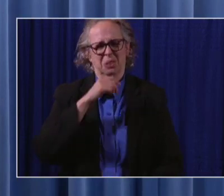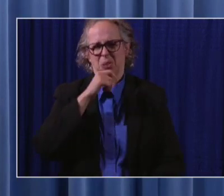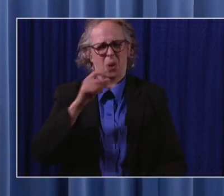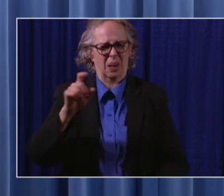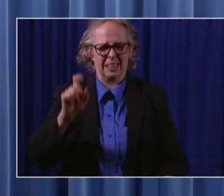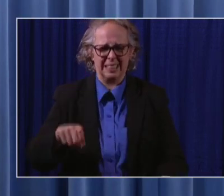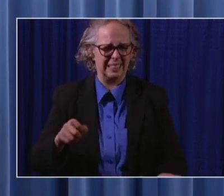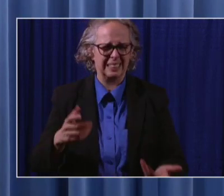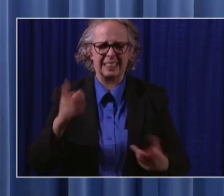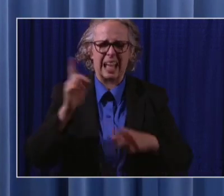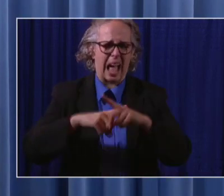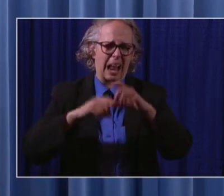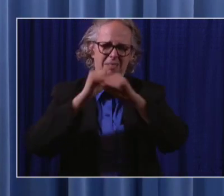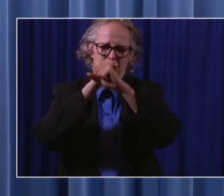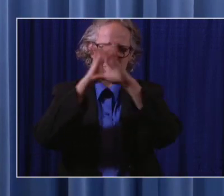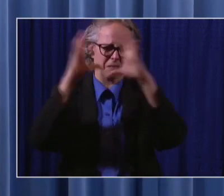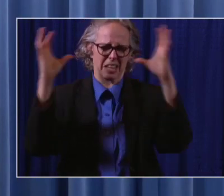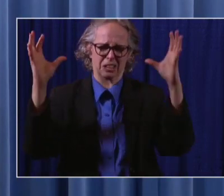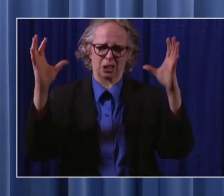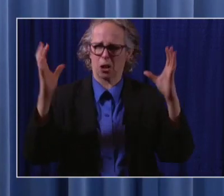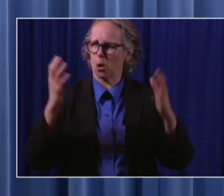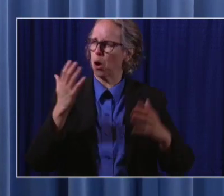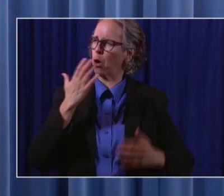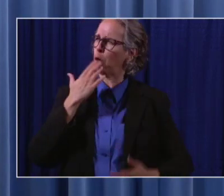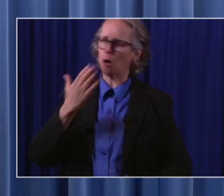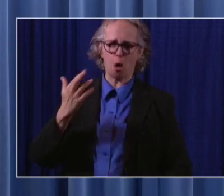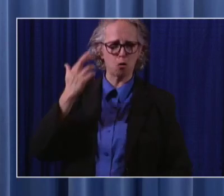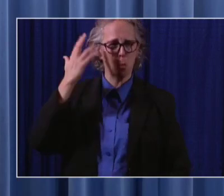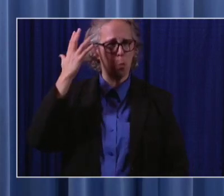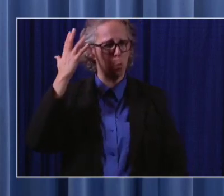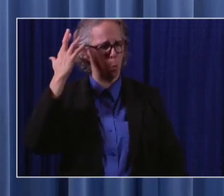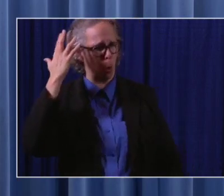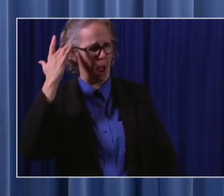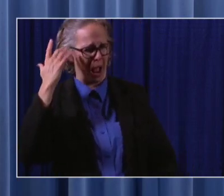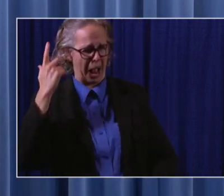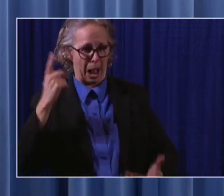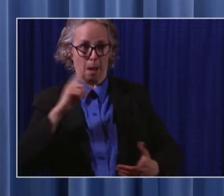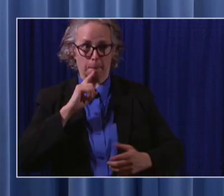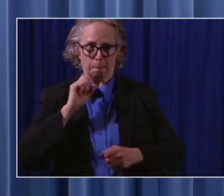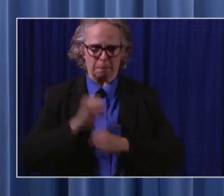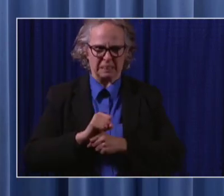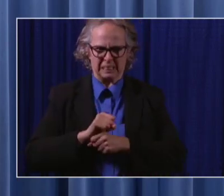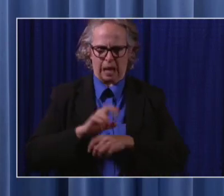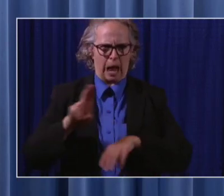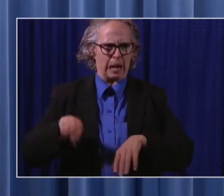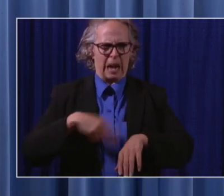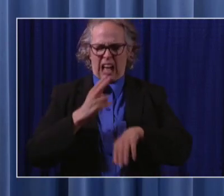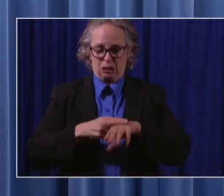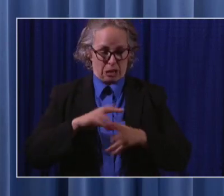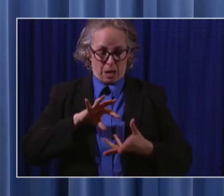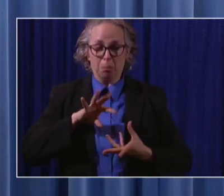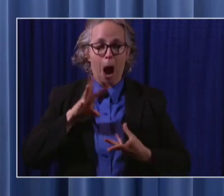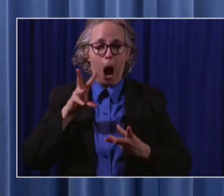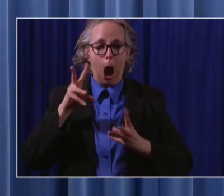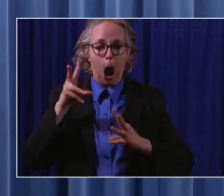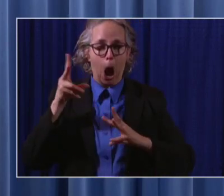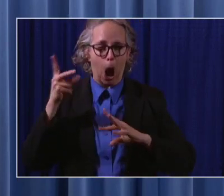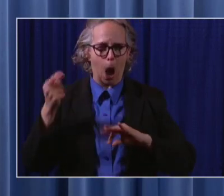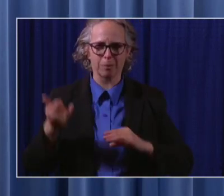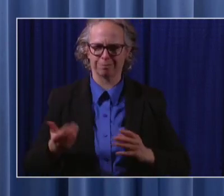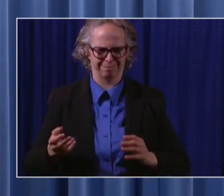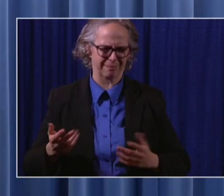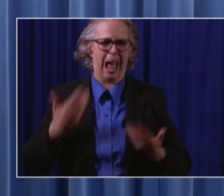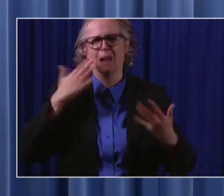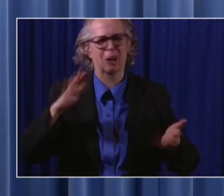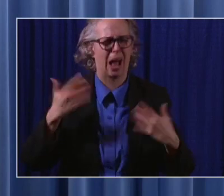situation other than a natural disaster that, I don't know. We could all make up our own